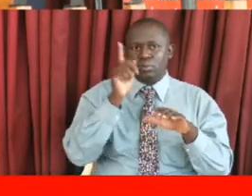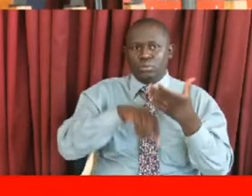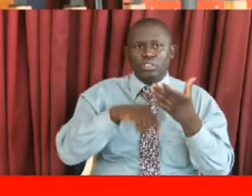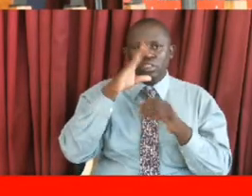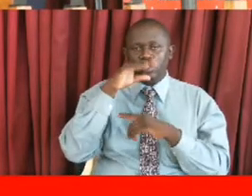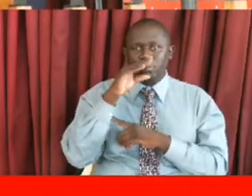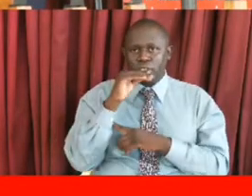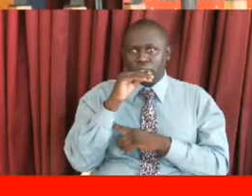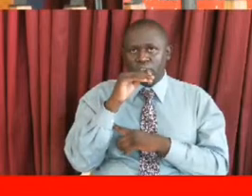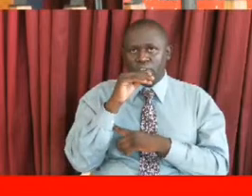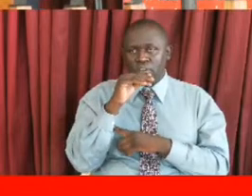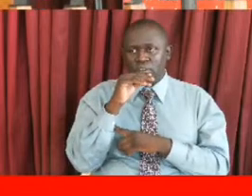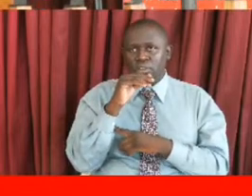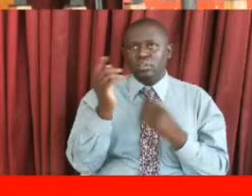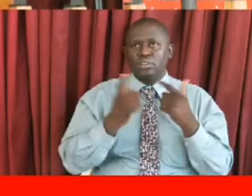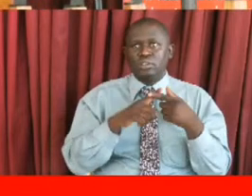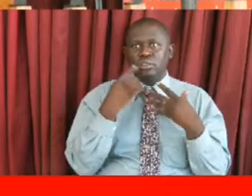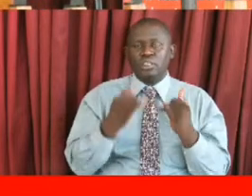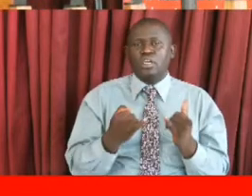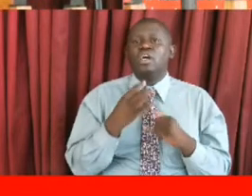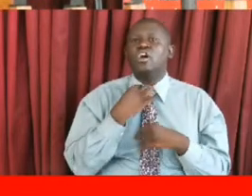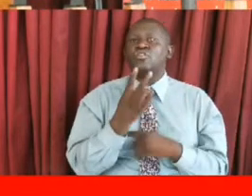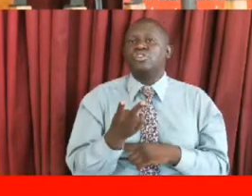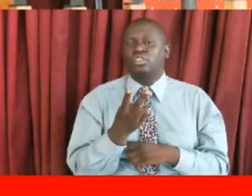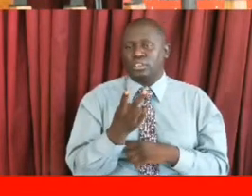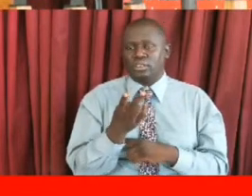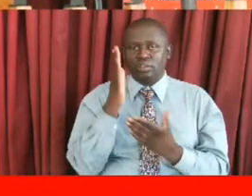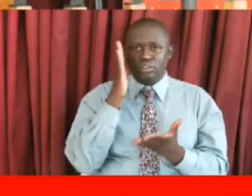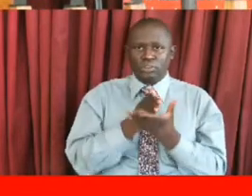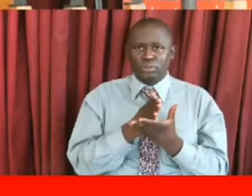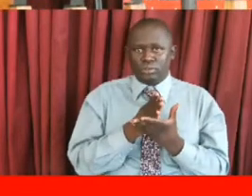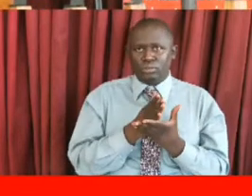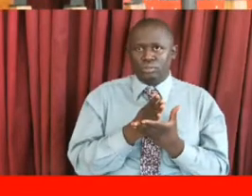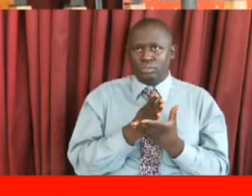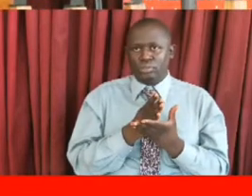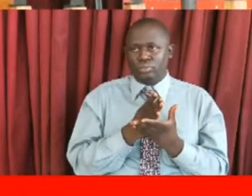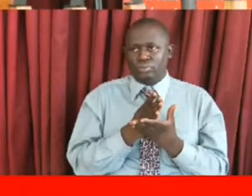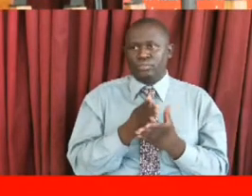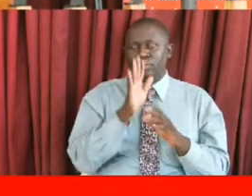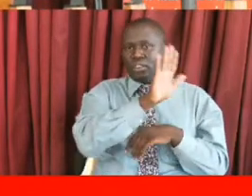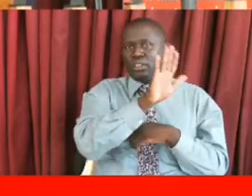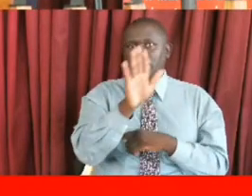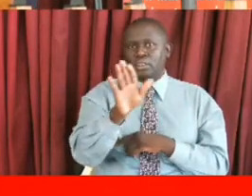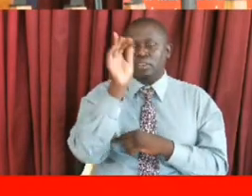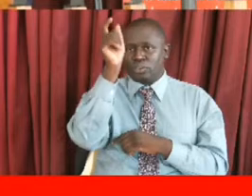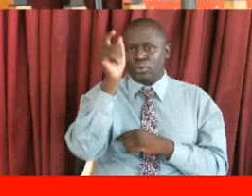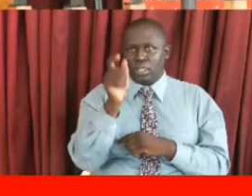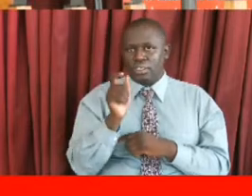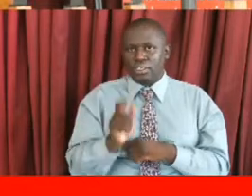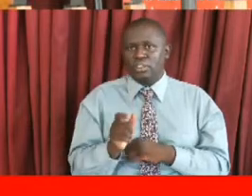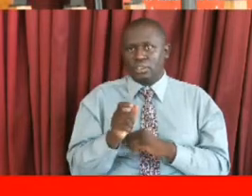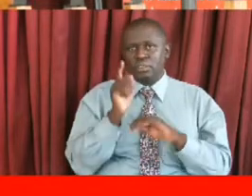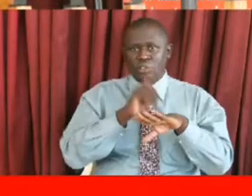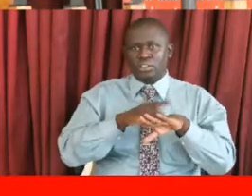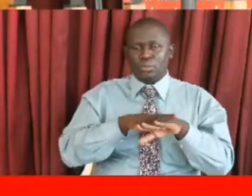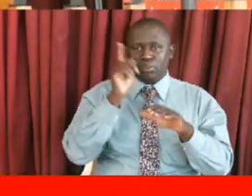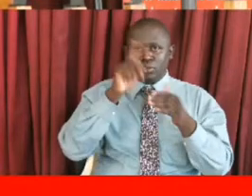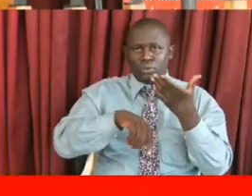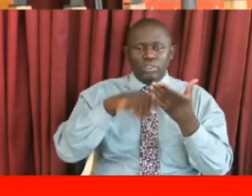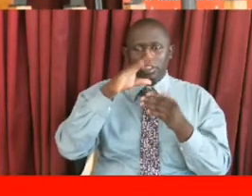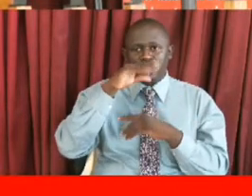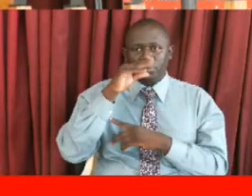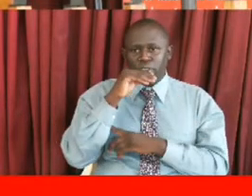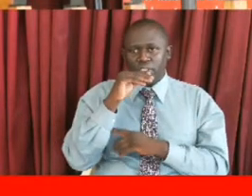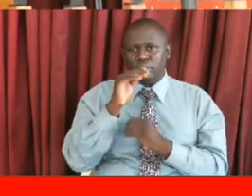speaking okay so a voice of course is his word when he is